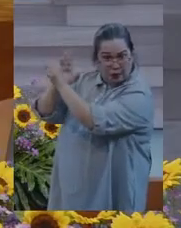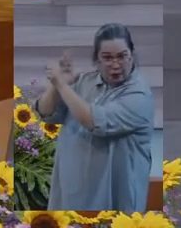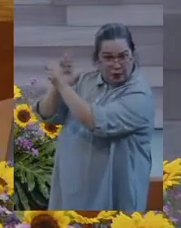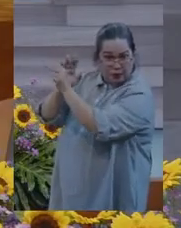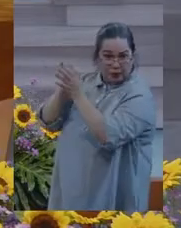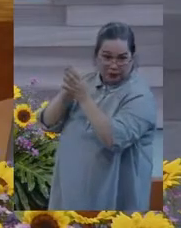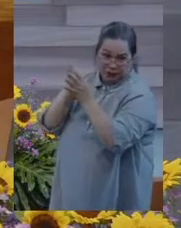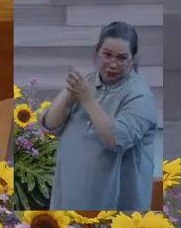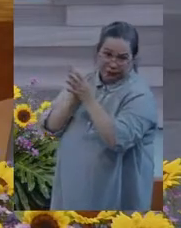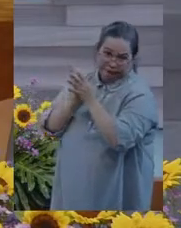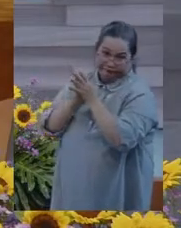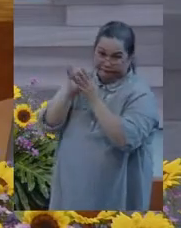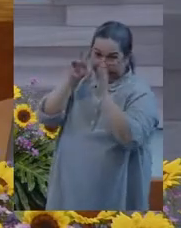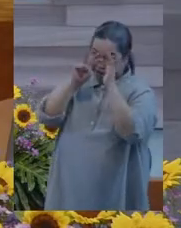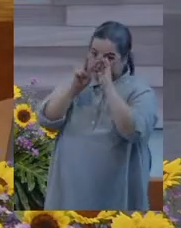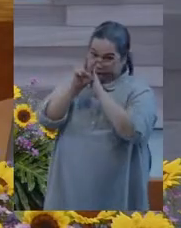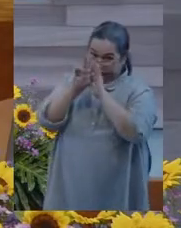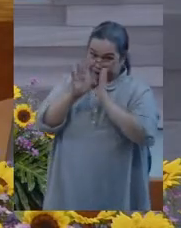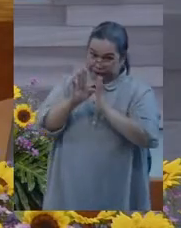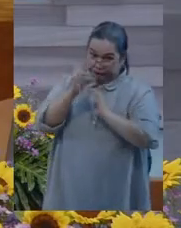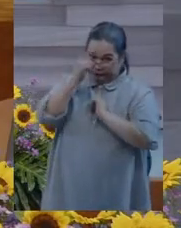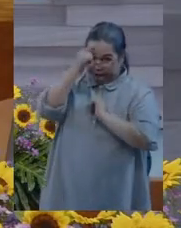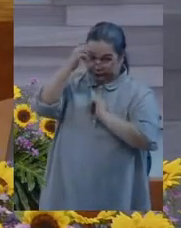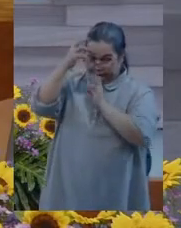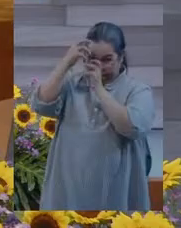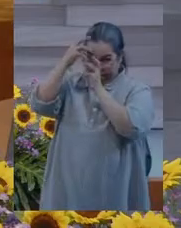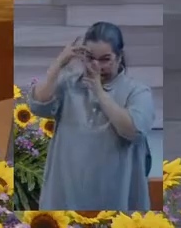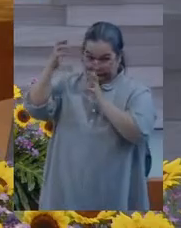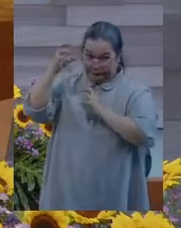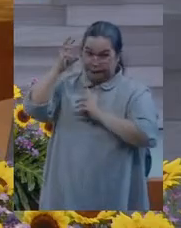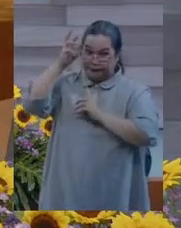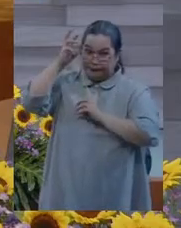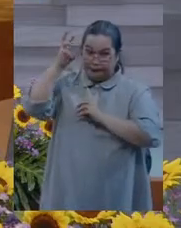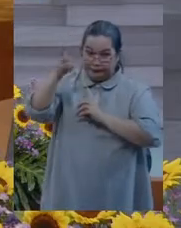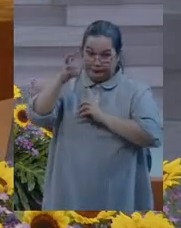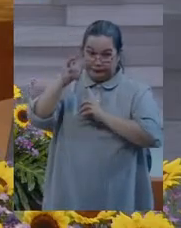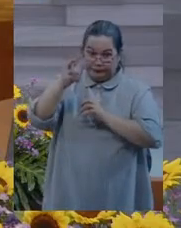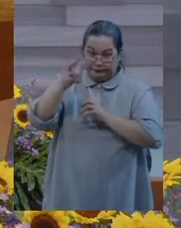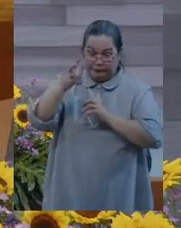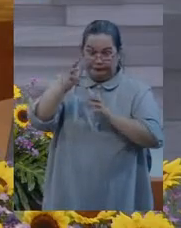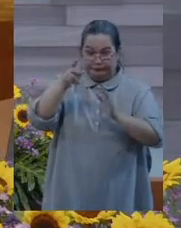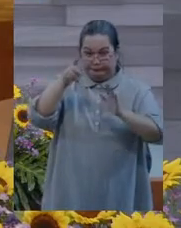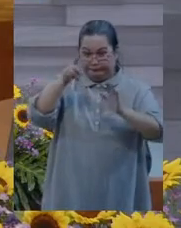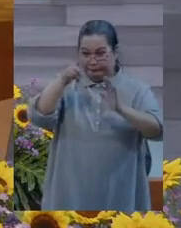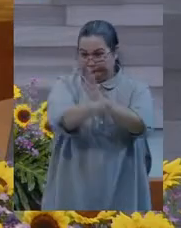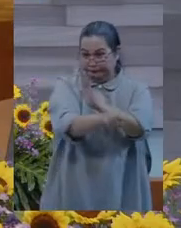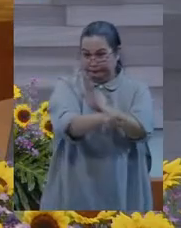But that prophet or that dreamer of dreams shall be put to death